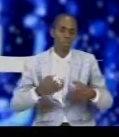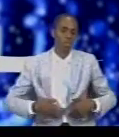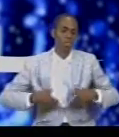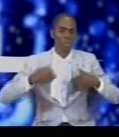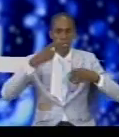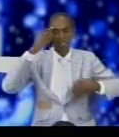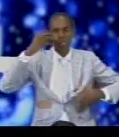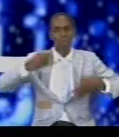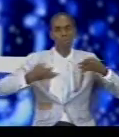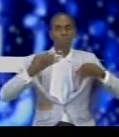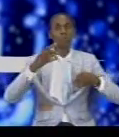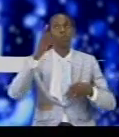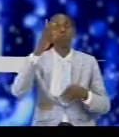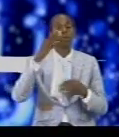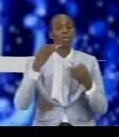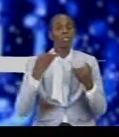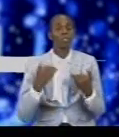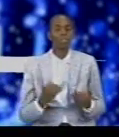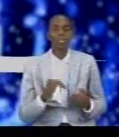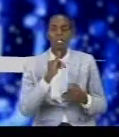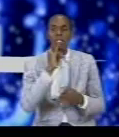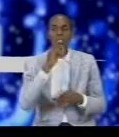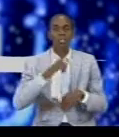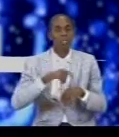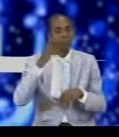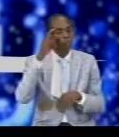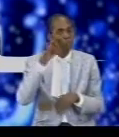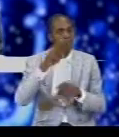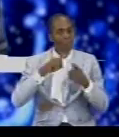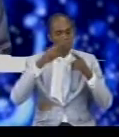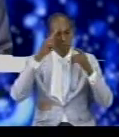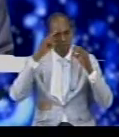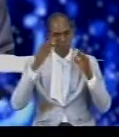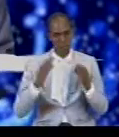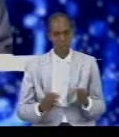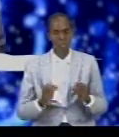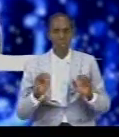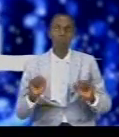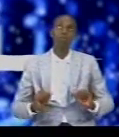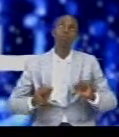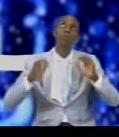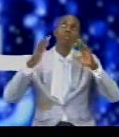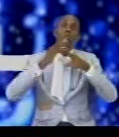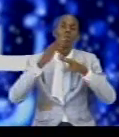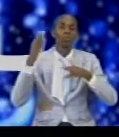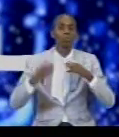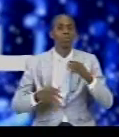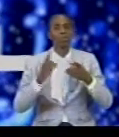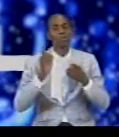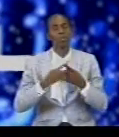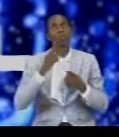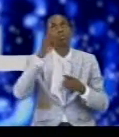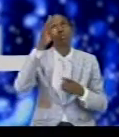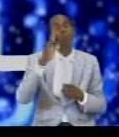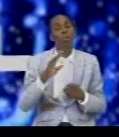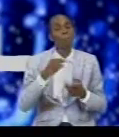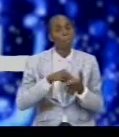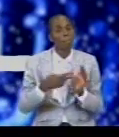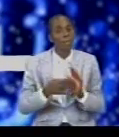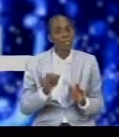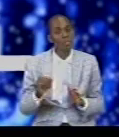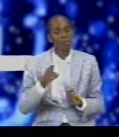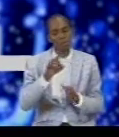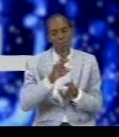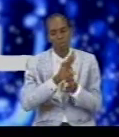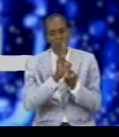is the day for you to decide to surrender absolutely unto God. What does that mean? You repent, you turn